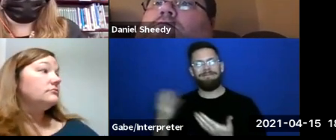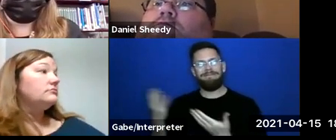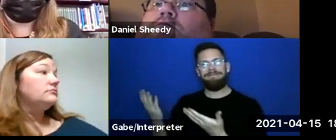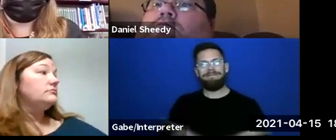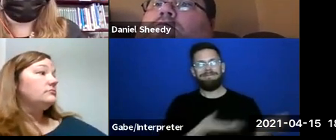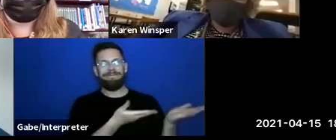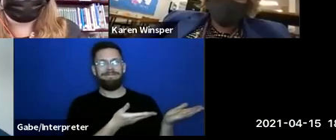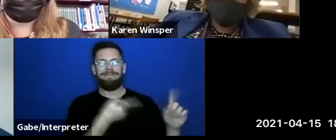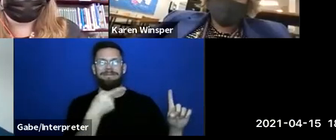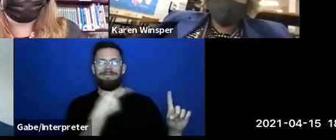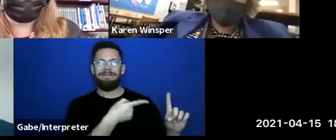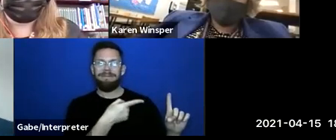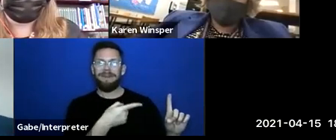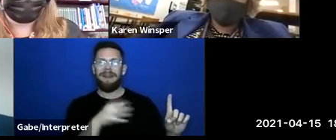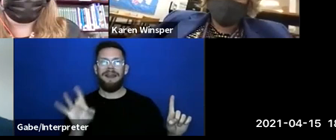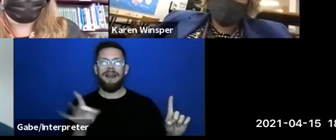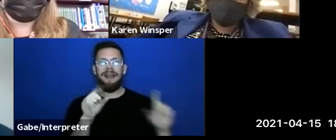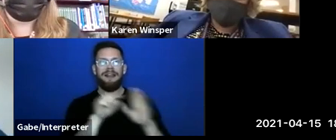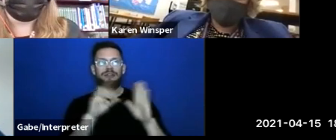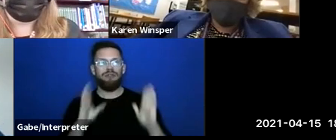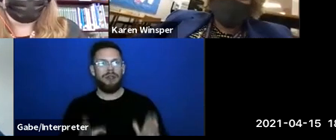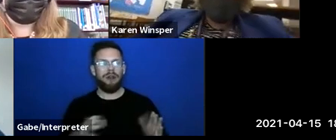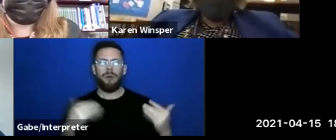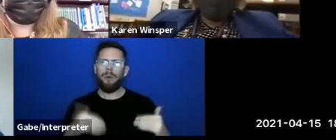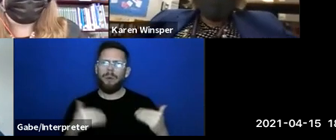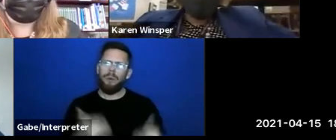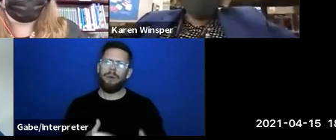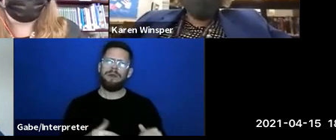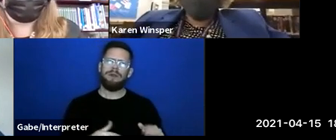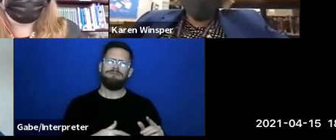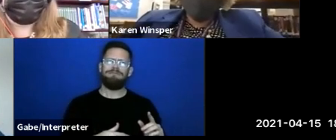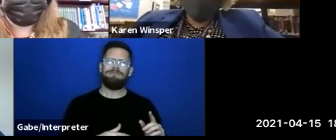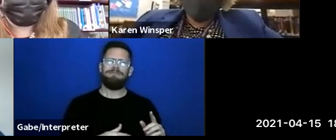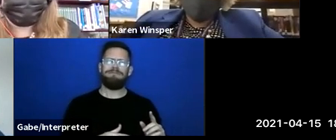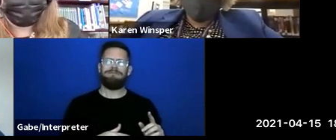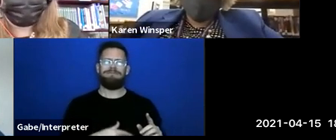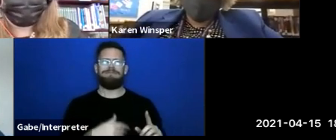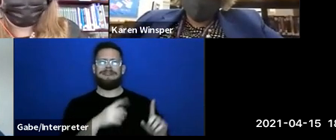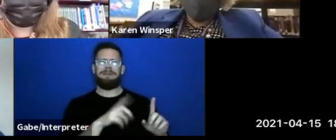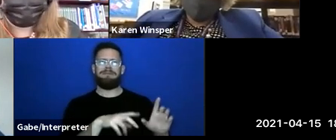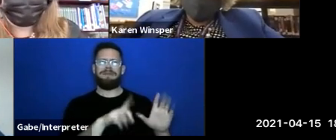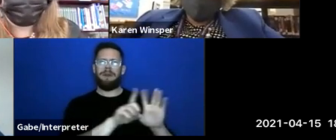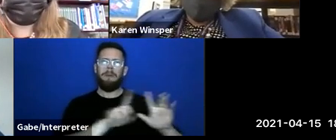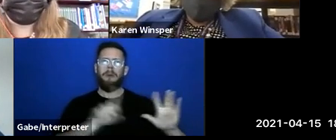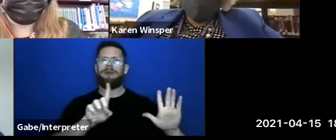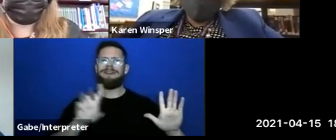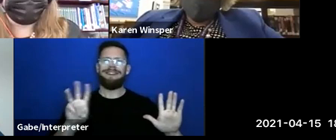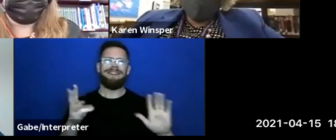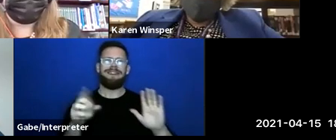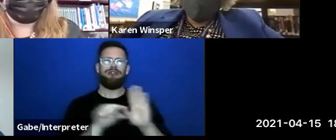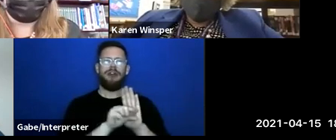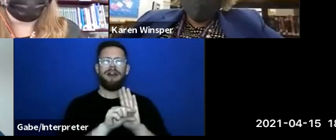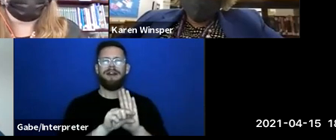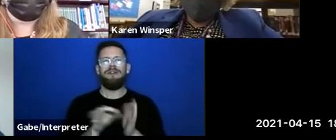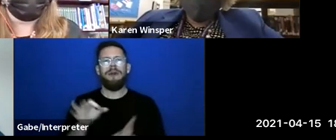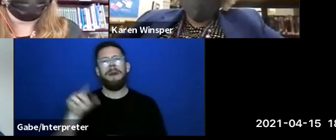left is, you know, an eighth grader who has distinguished himself early on. He distinguished himself in sixth grade by leading the charge in our Pennies for Patients